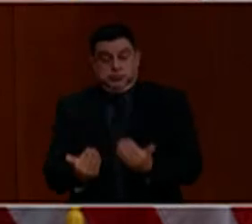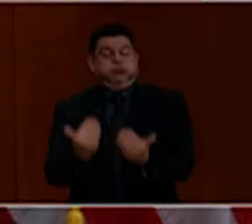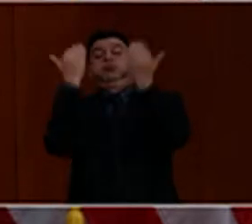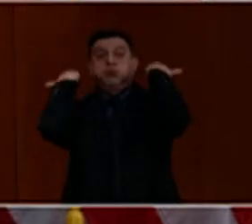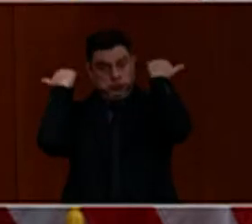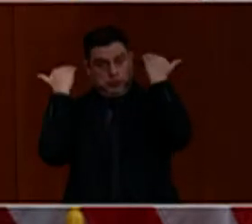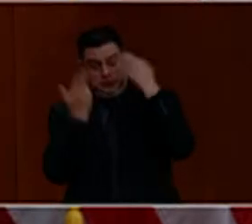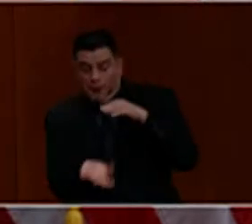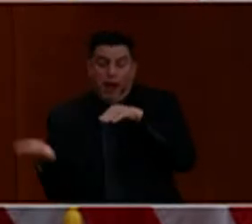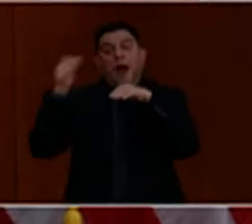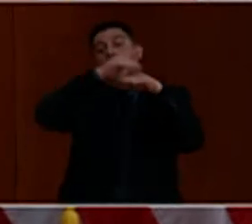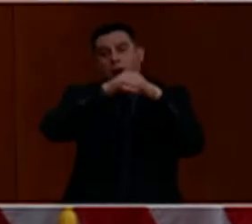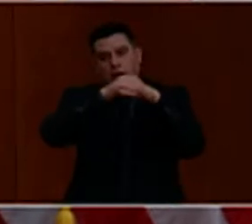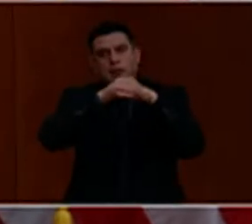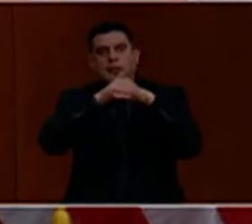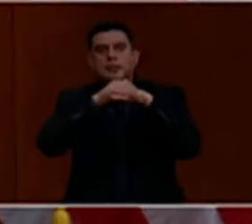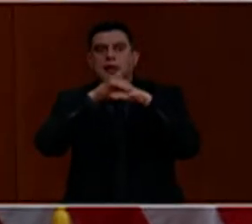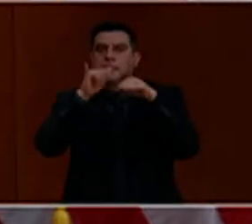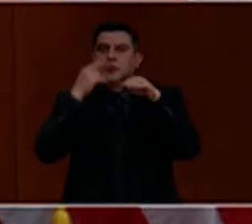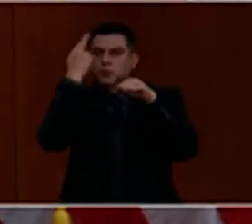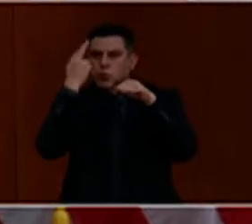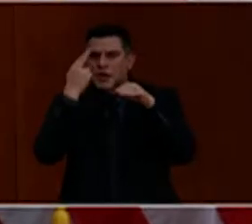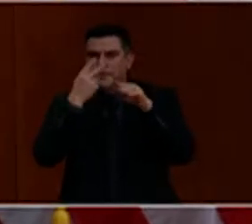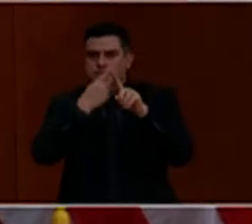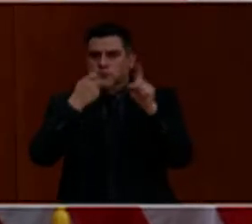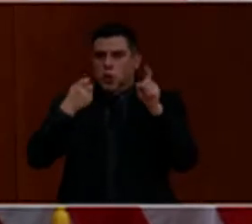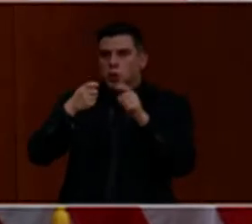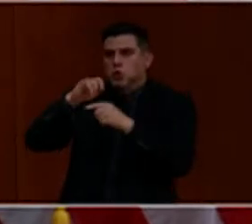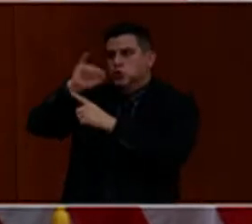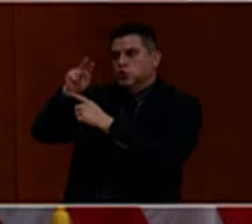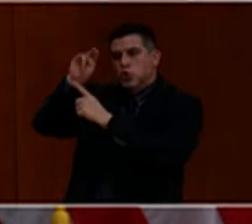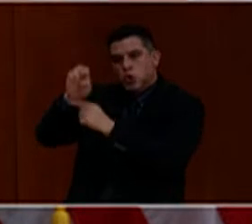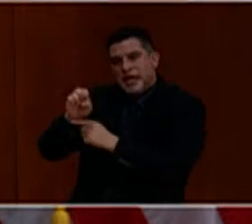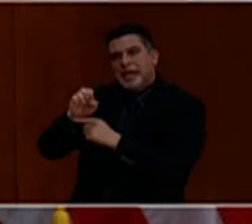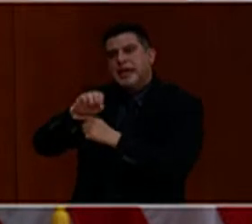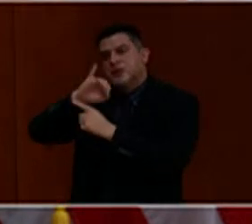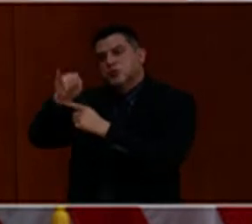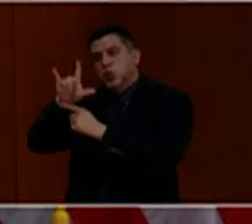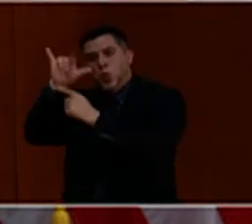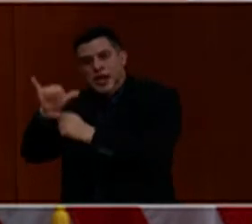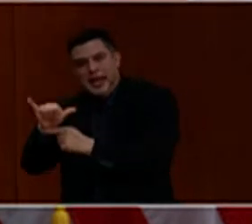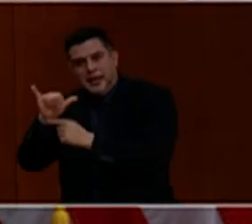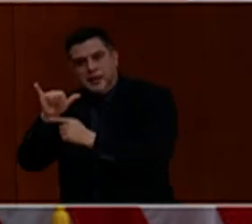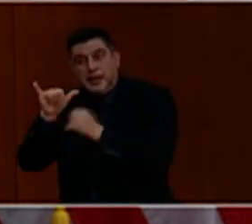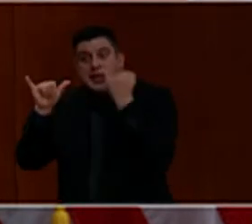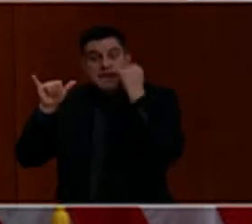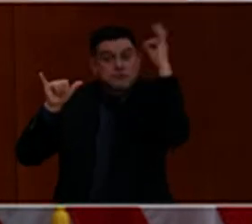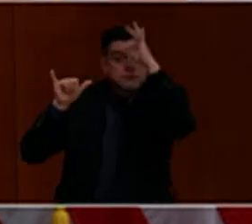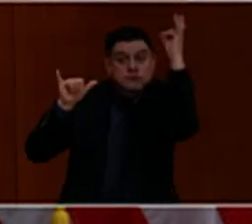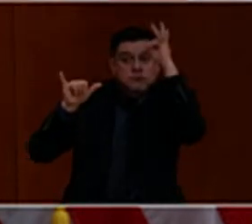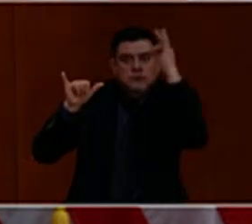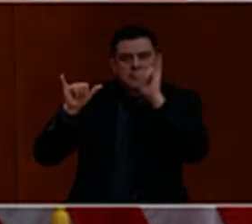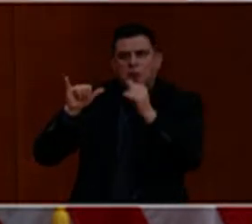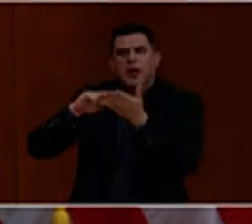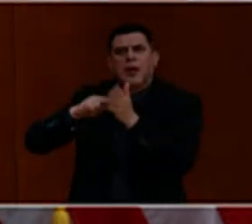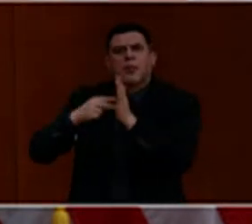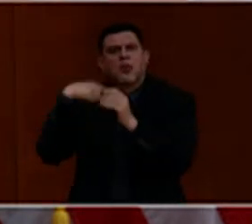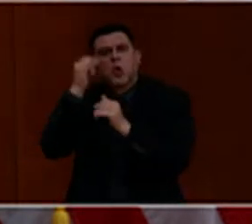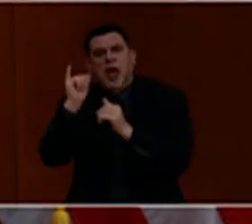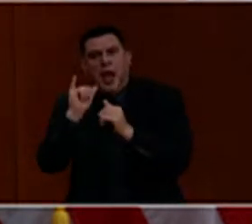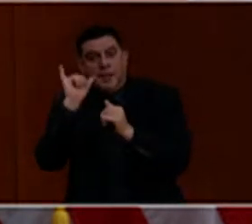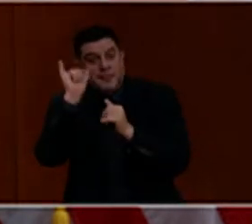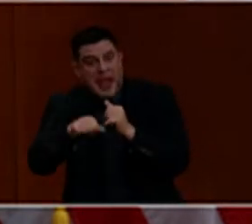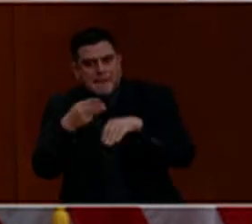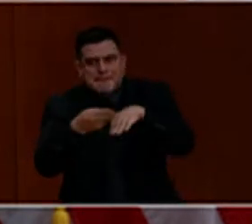of July. And so you'll look at that. If you didn't know that, you would think, oh, man, Miami-Dade, they have all these new cases. Actually, those are old cases.